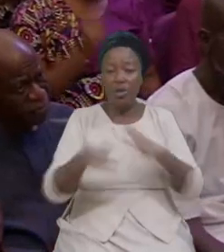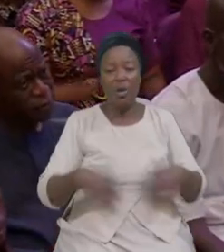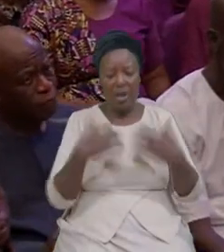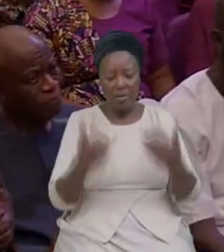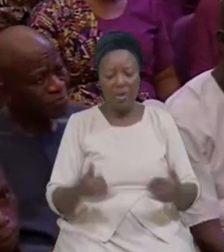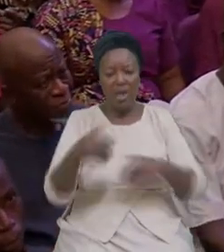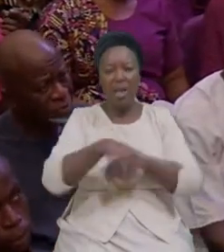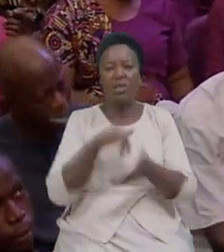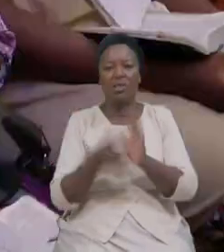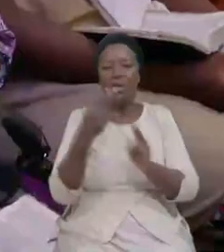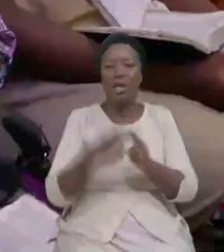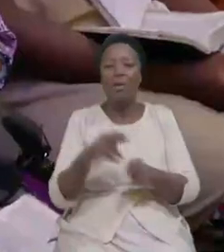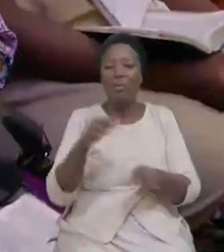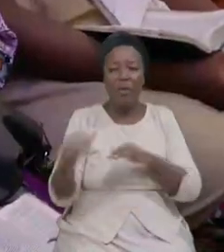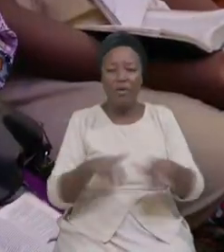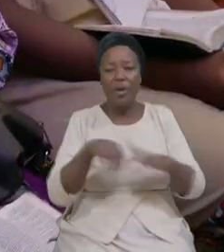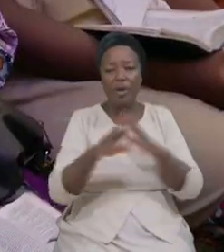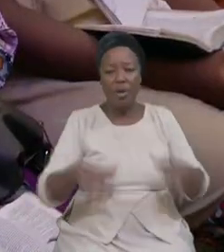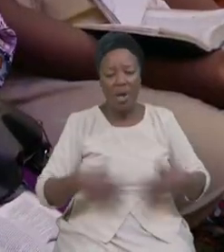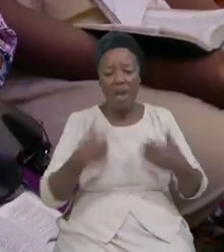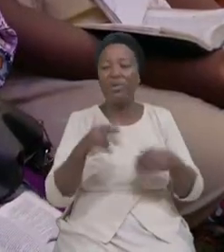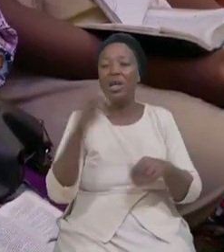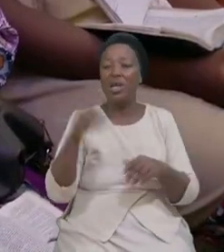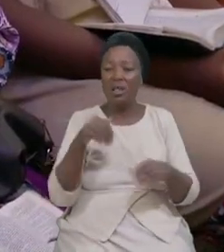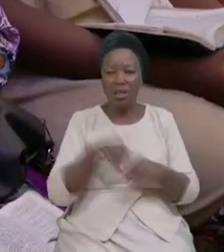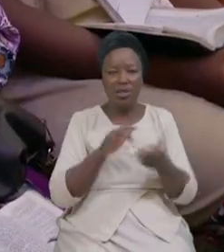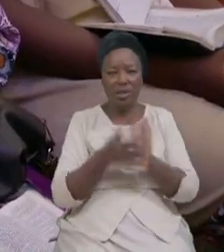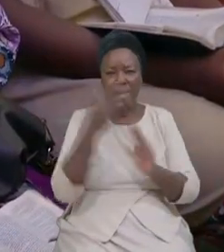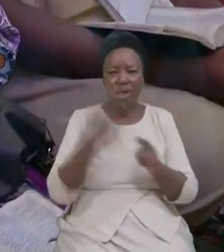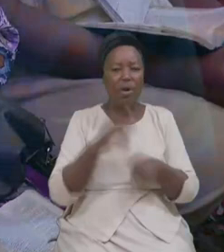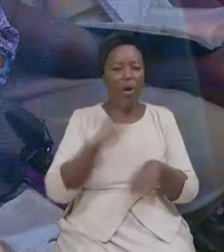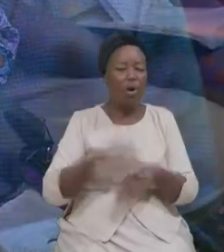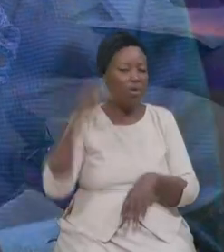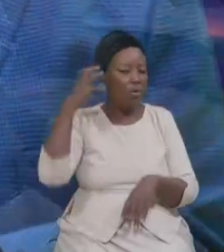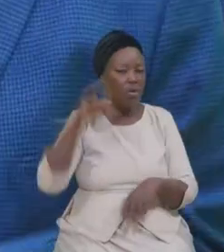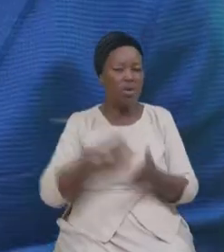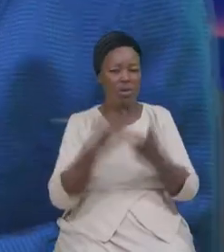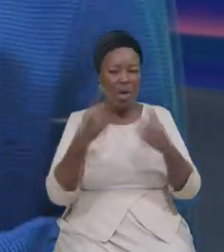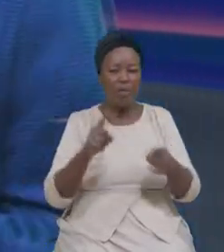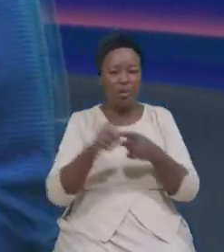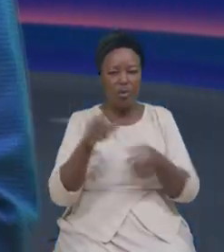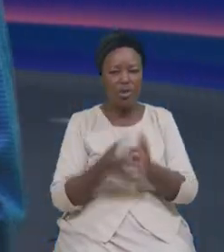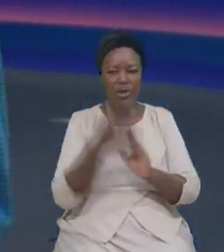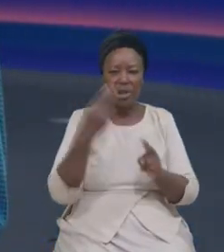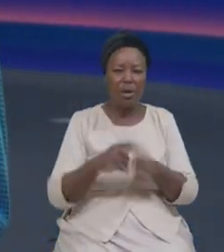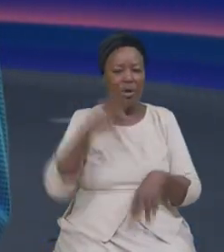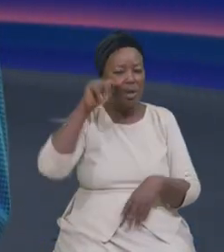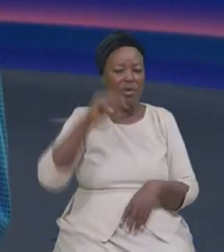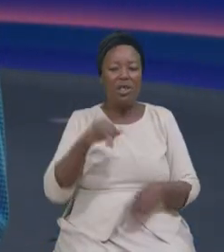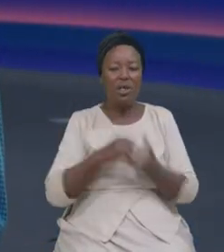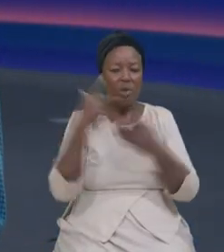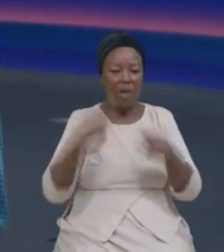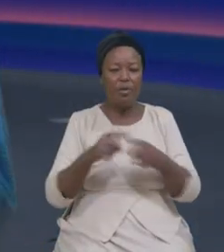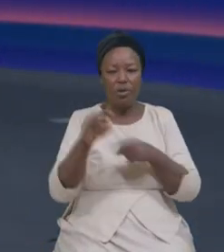performance in every life tonight. On radio, it's coming to you. Over the television, it's coming to you. Online,